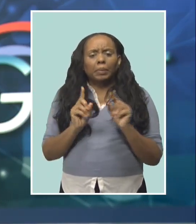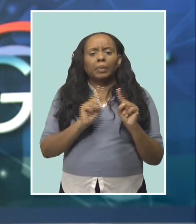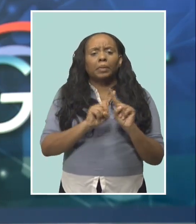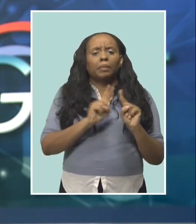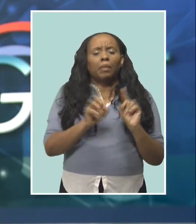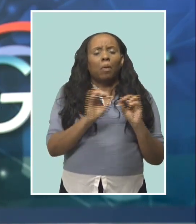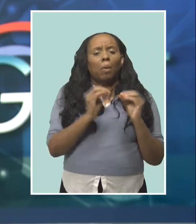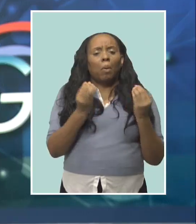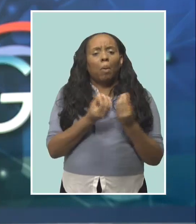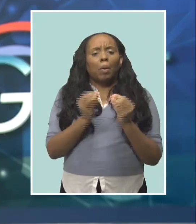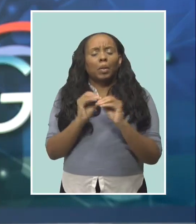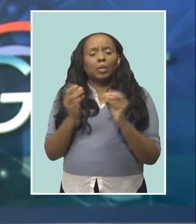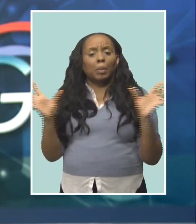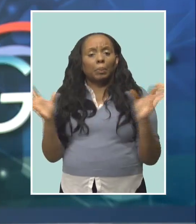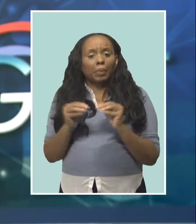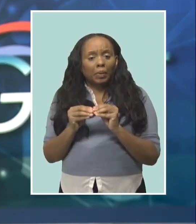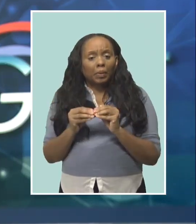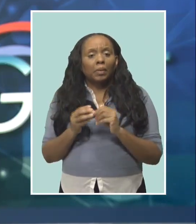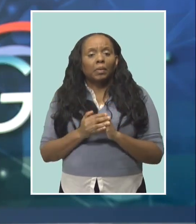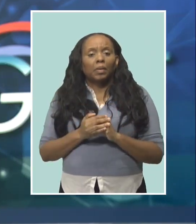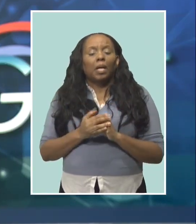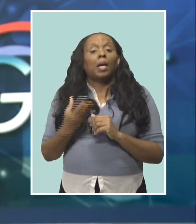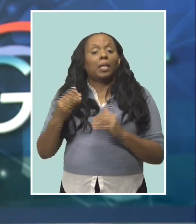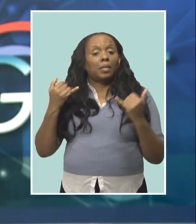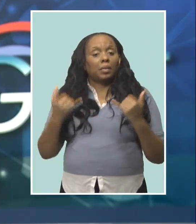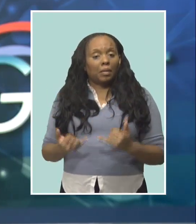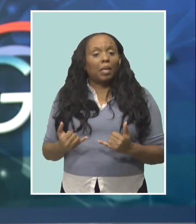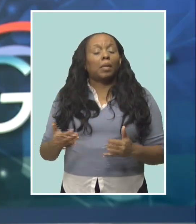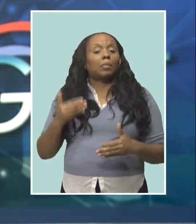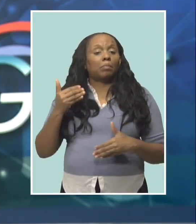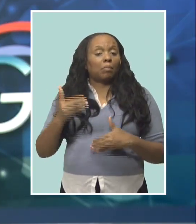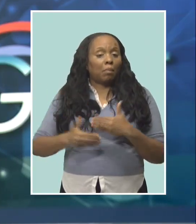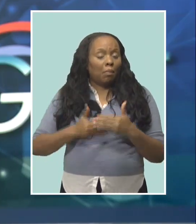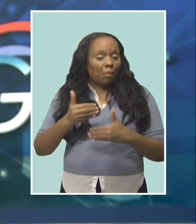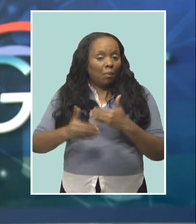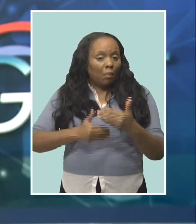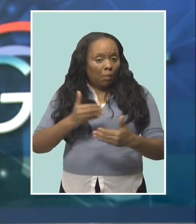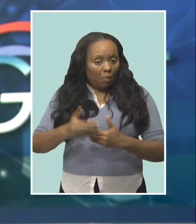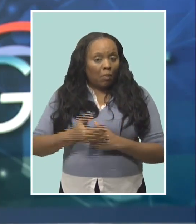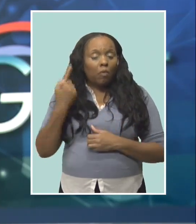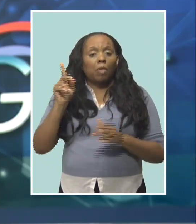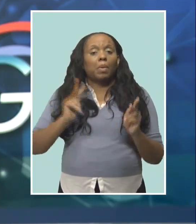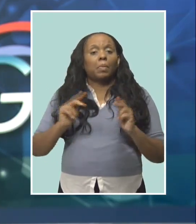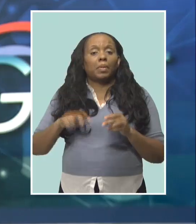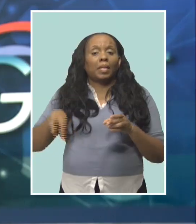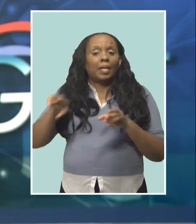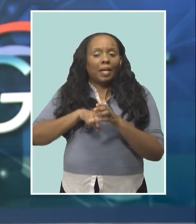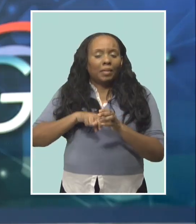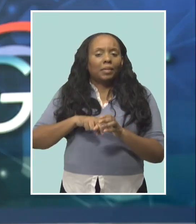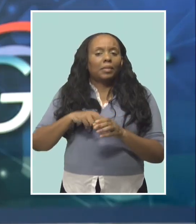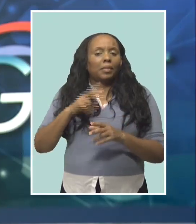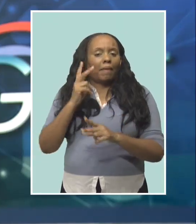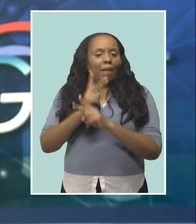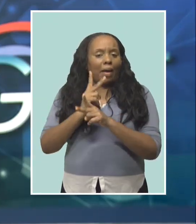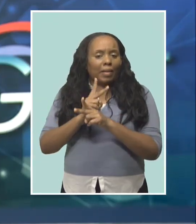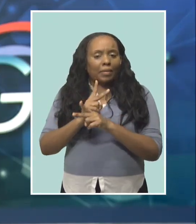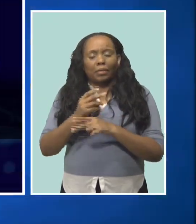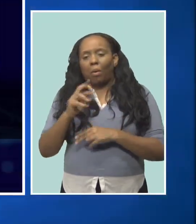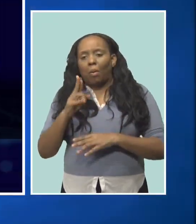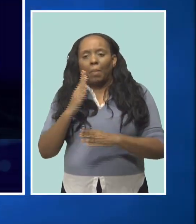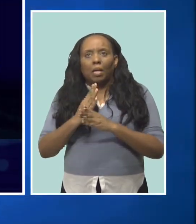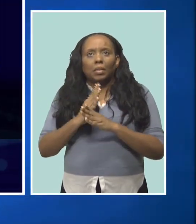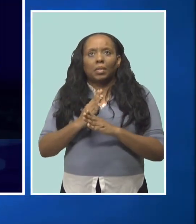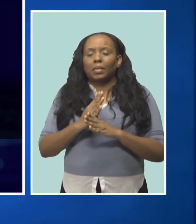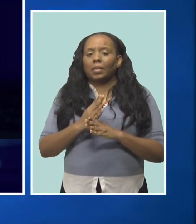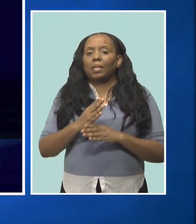sister organizations, the Alliance Owners of Public Transport, AOPT, to move that process forward. We